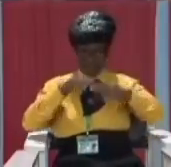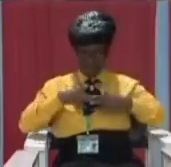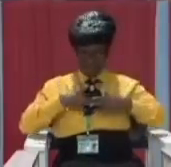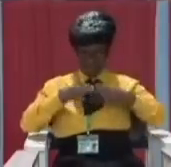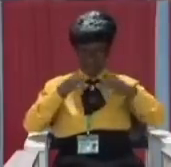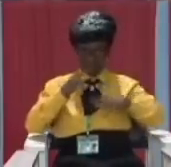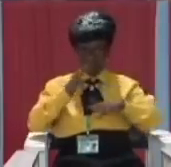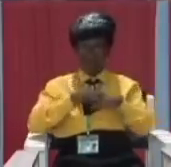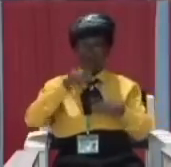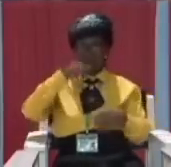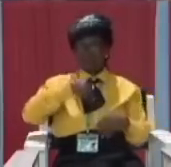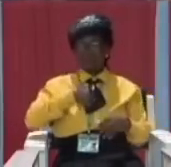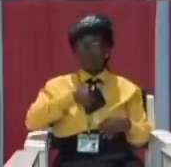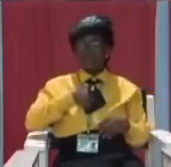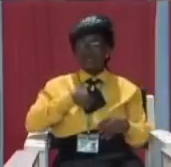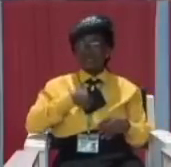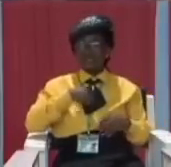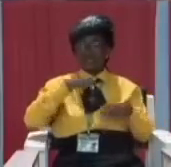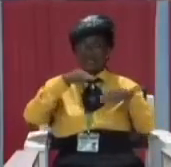Give me a booster